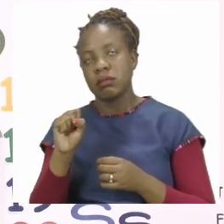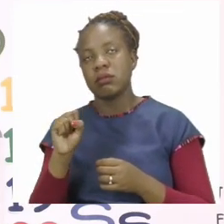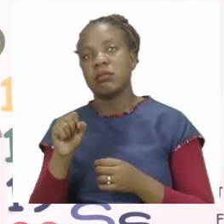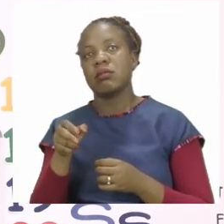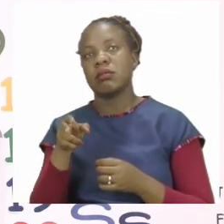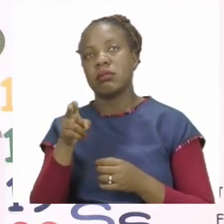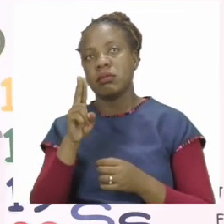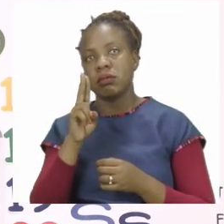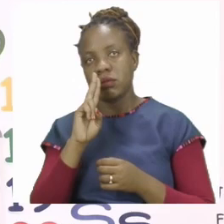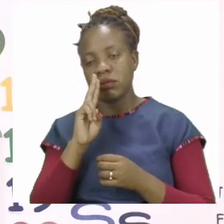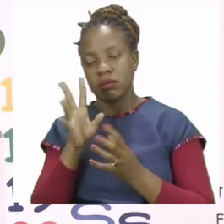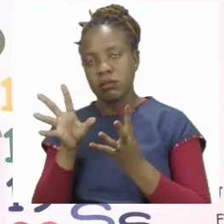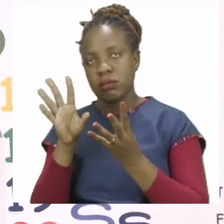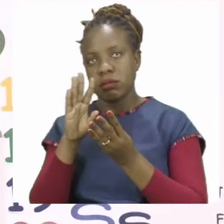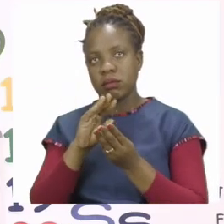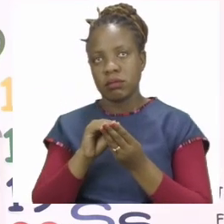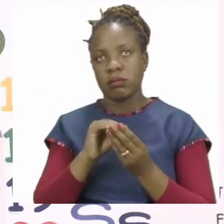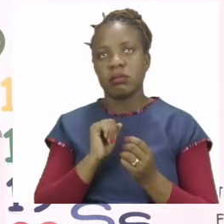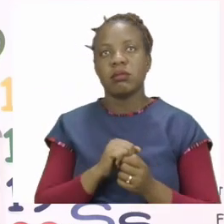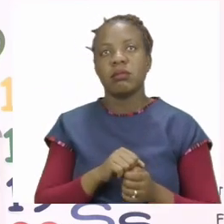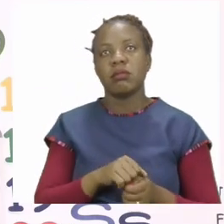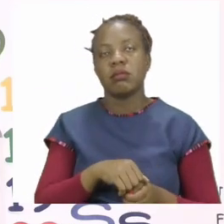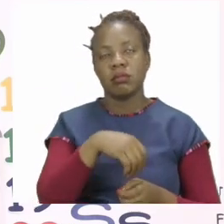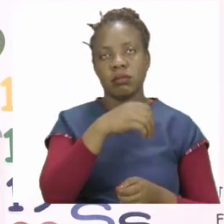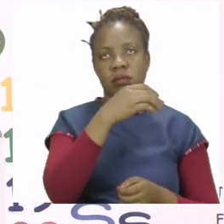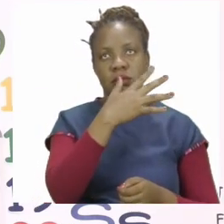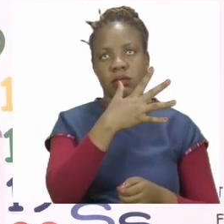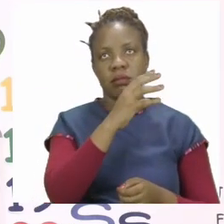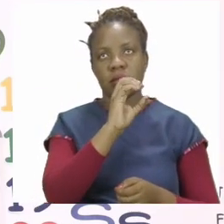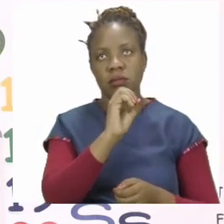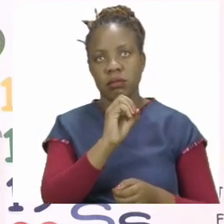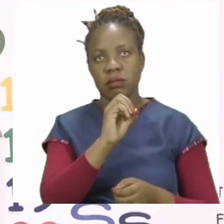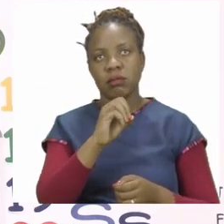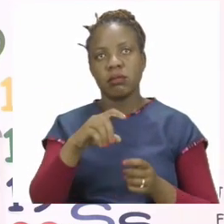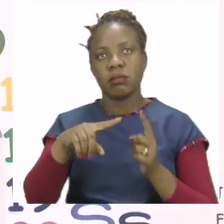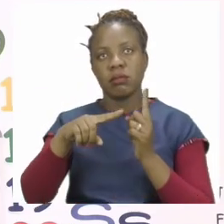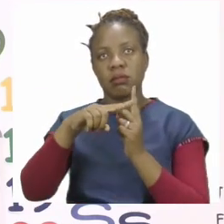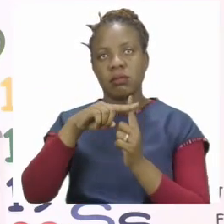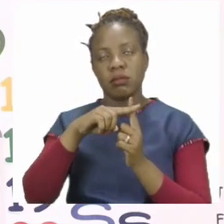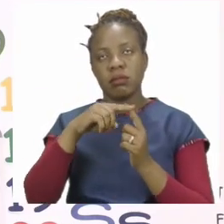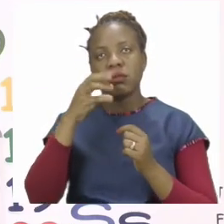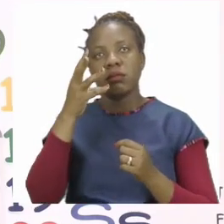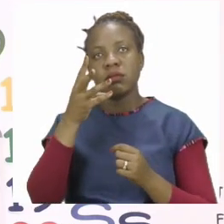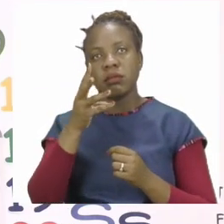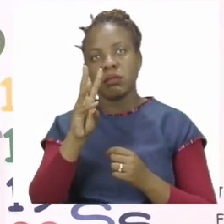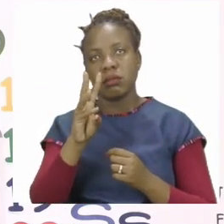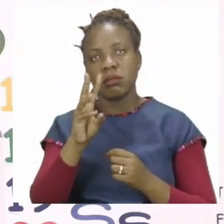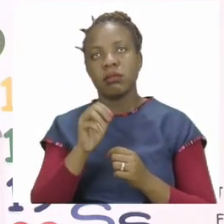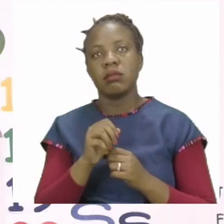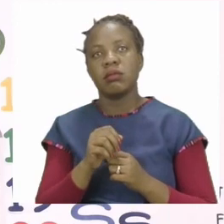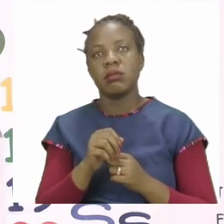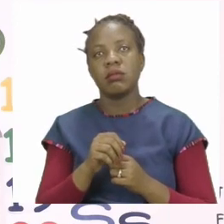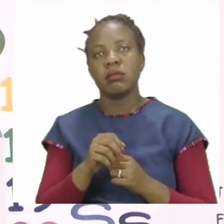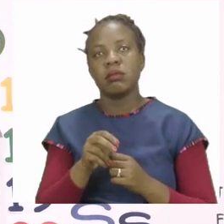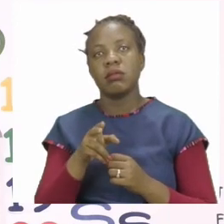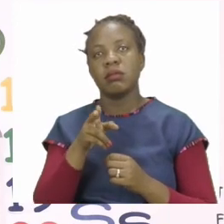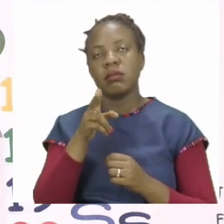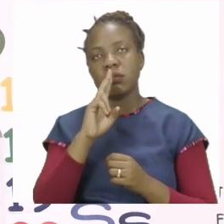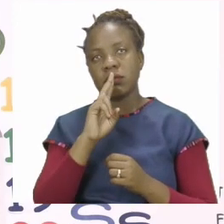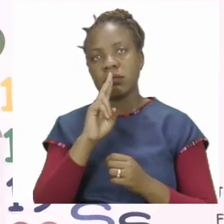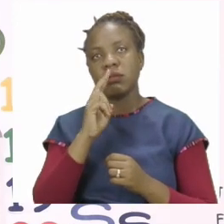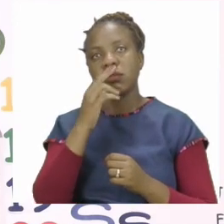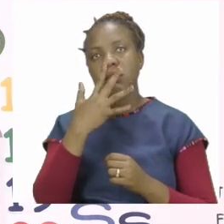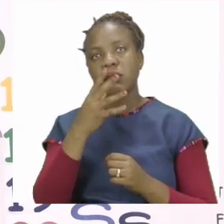plus 6. So remember, the 50 is the answer of our tens